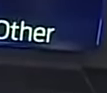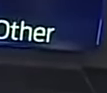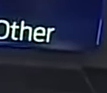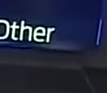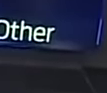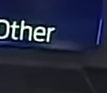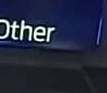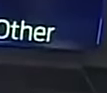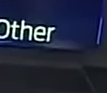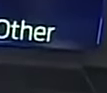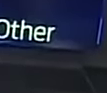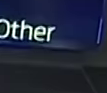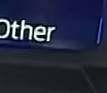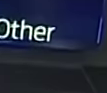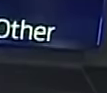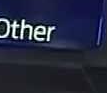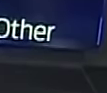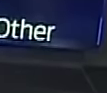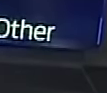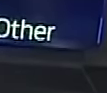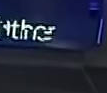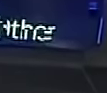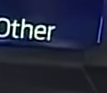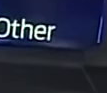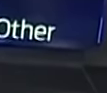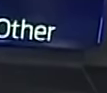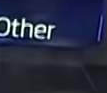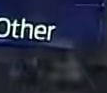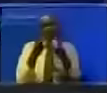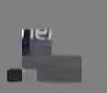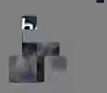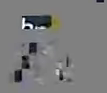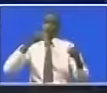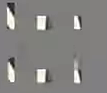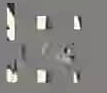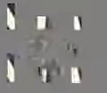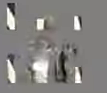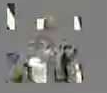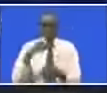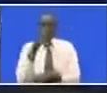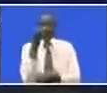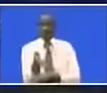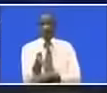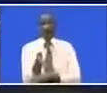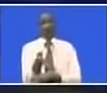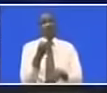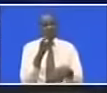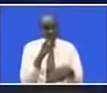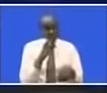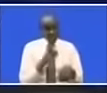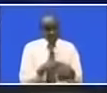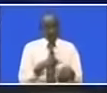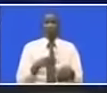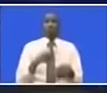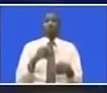4,585. So all in all, you can see a very positive feeling of those who voted and those who then polled after that about presence